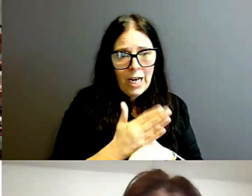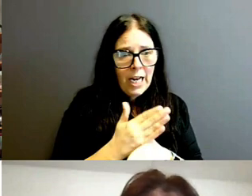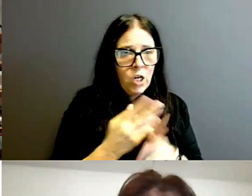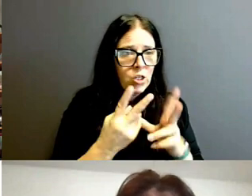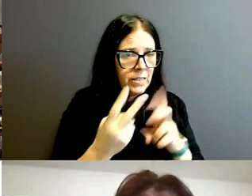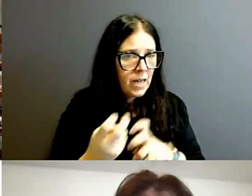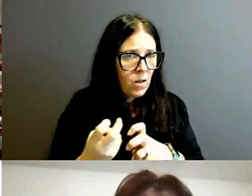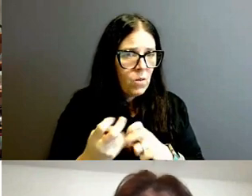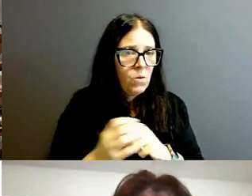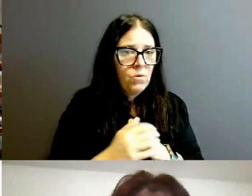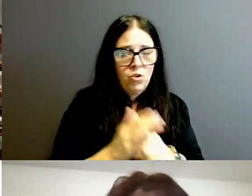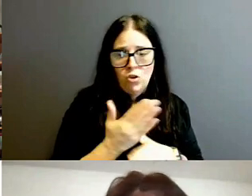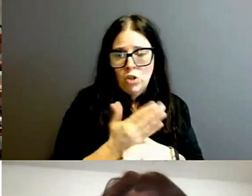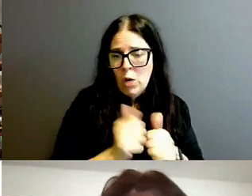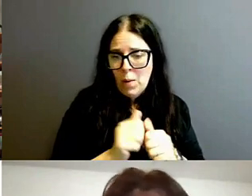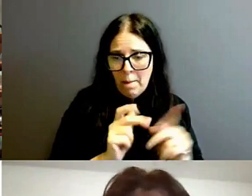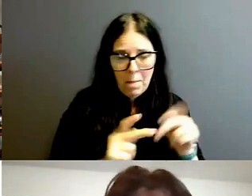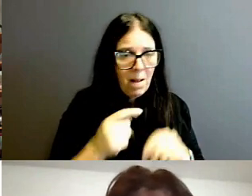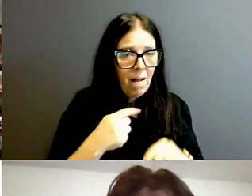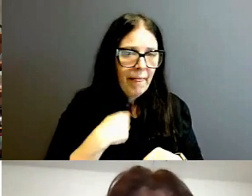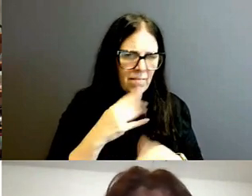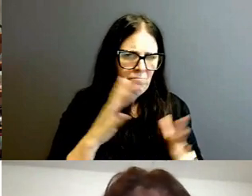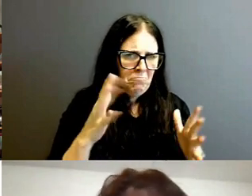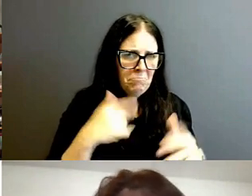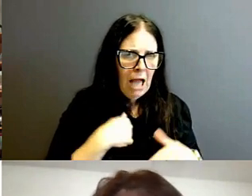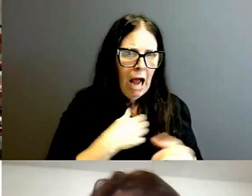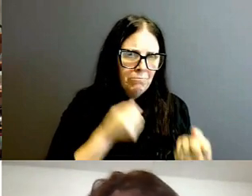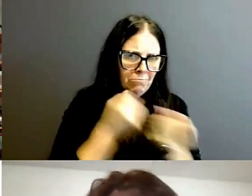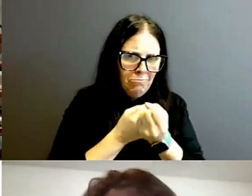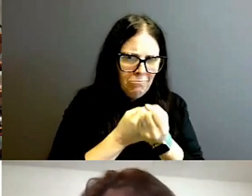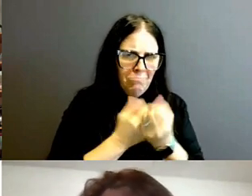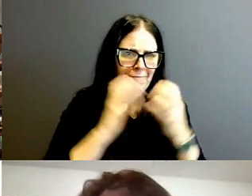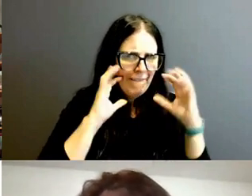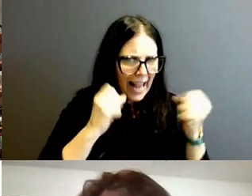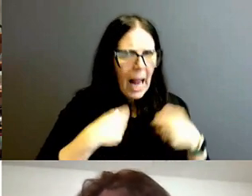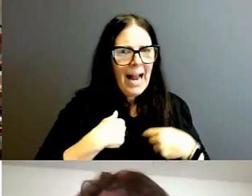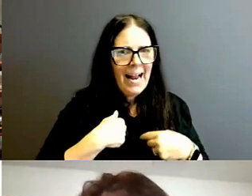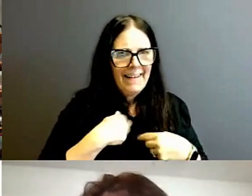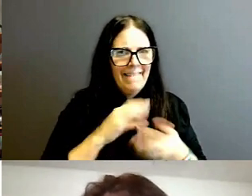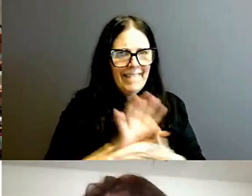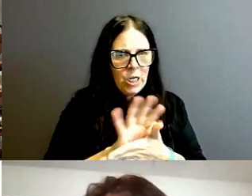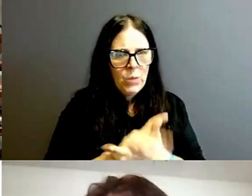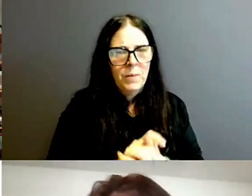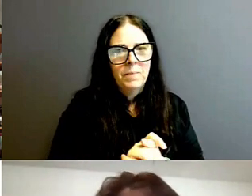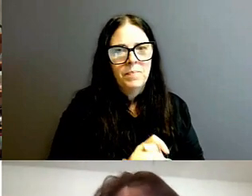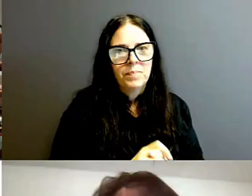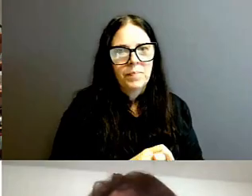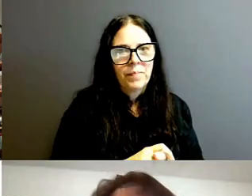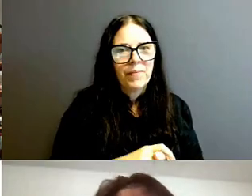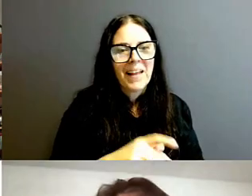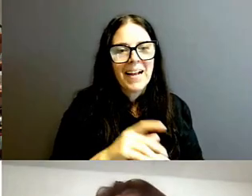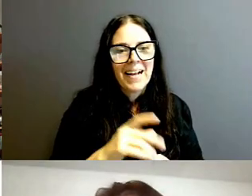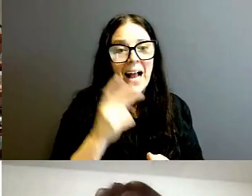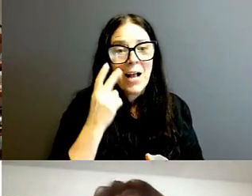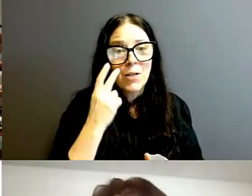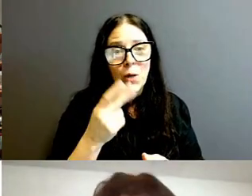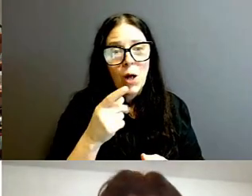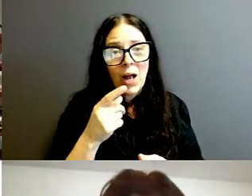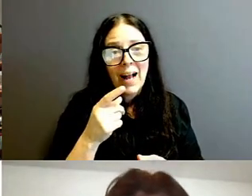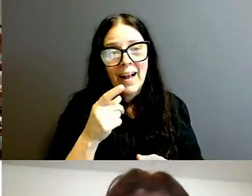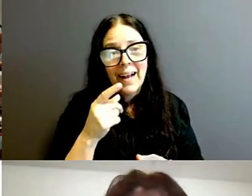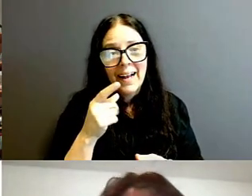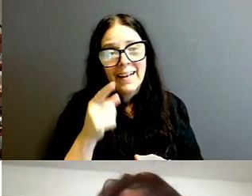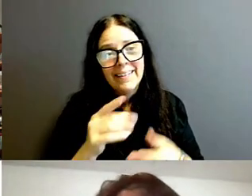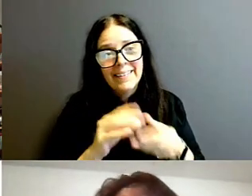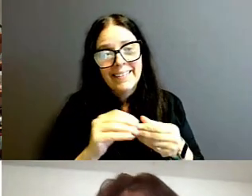think that's, I'm a big fan of videos. So, and Christine, I saw you speaking and I said, oh, okay. Beyond is a great